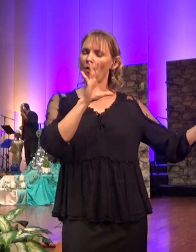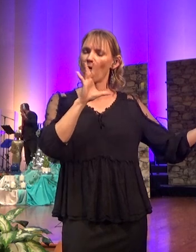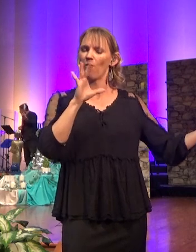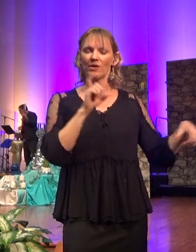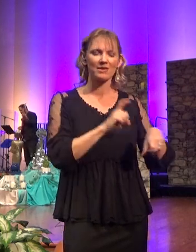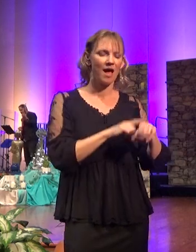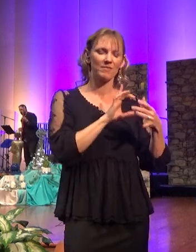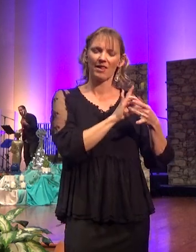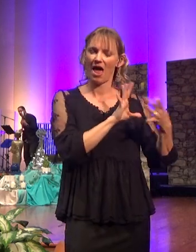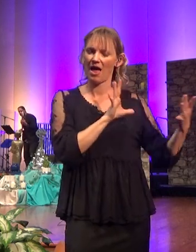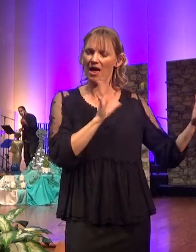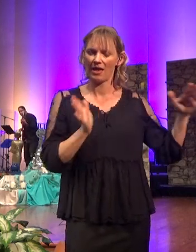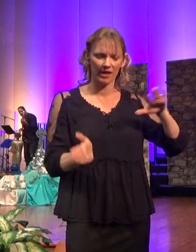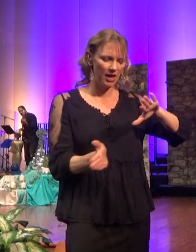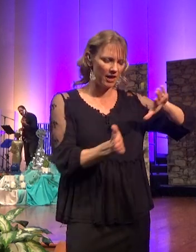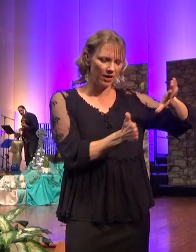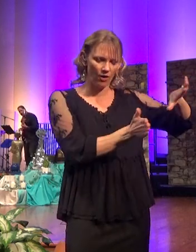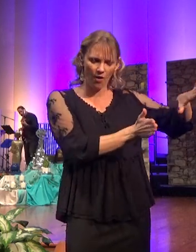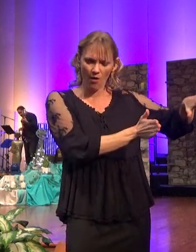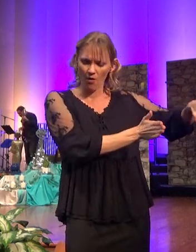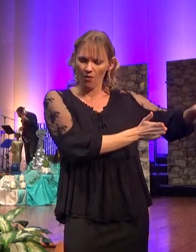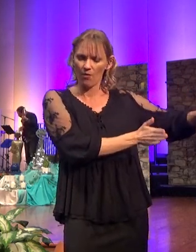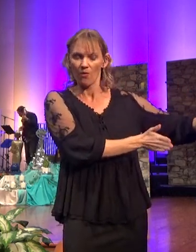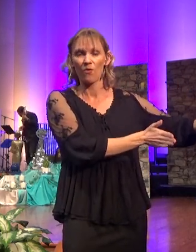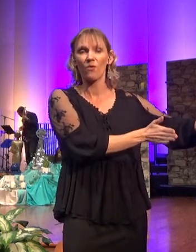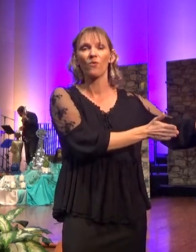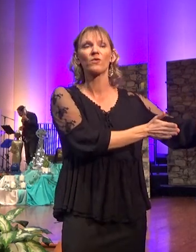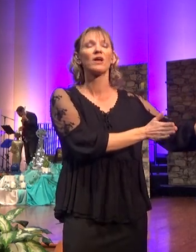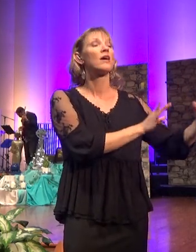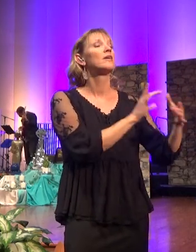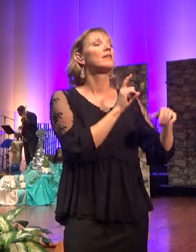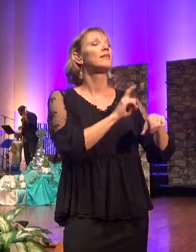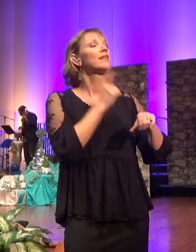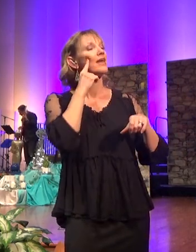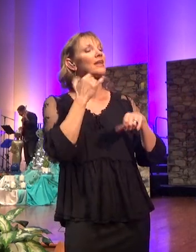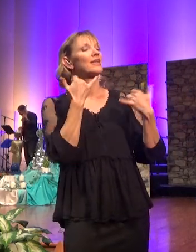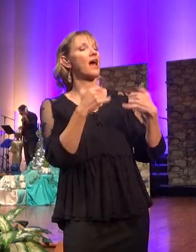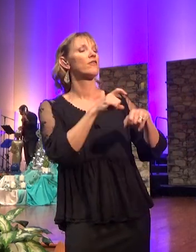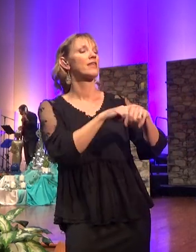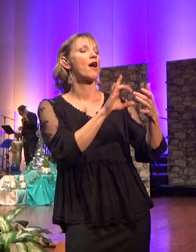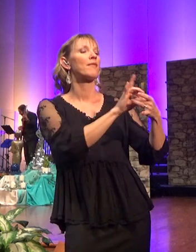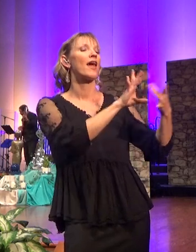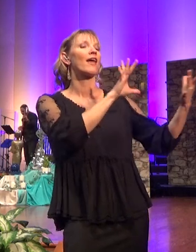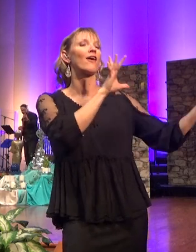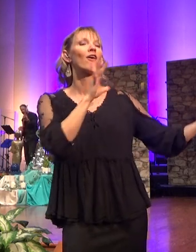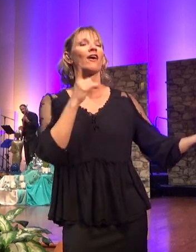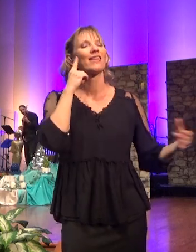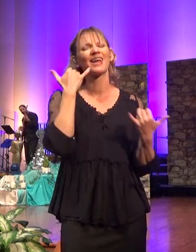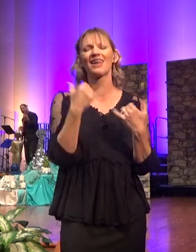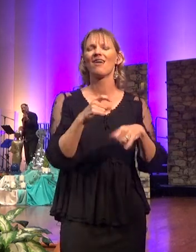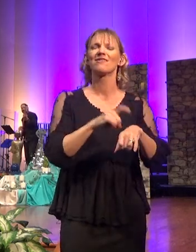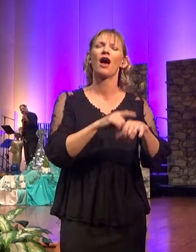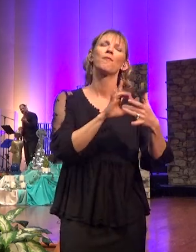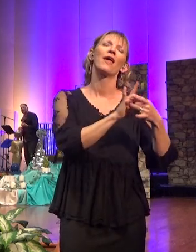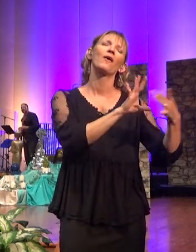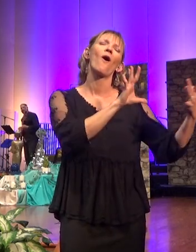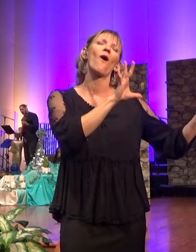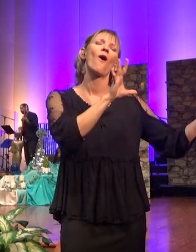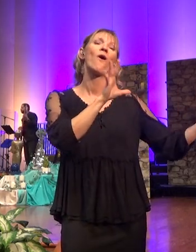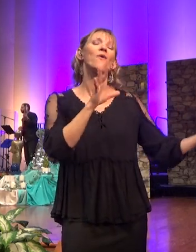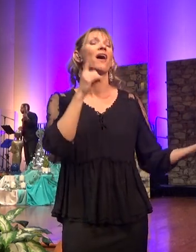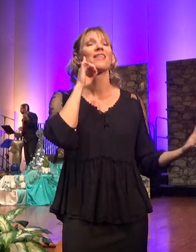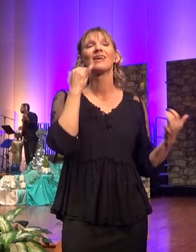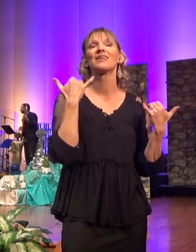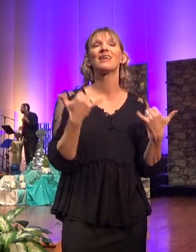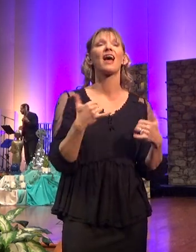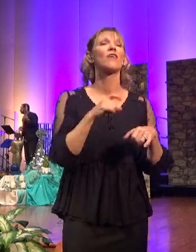to let it go. I think it's time for the letting go. I think it's time for the letting go. I